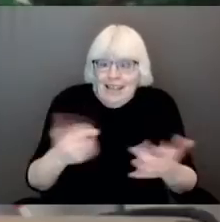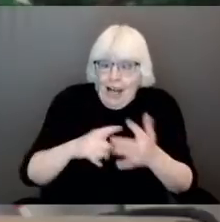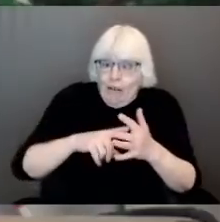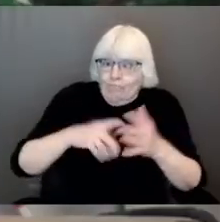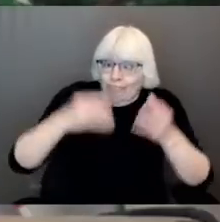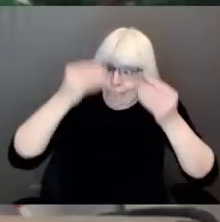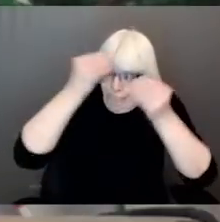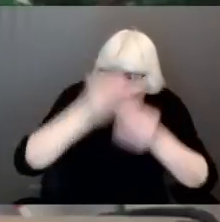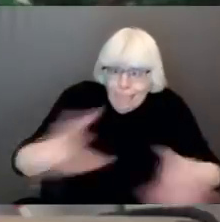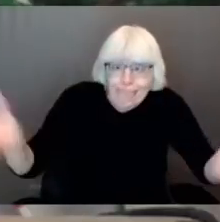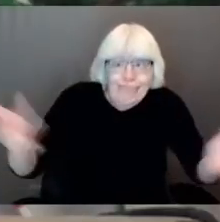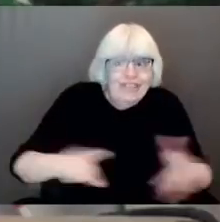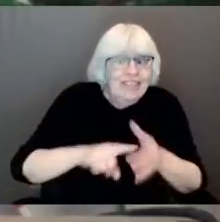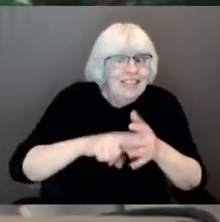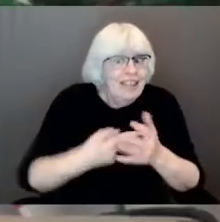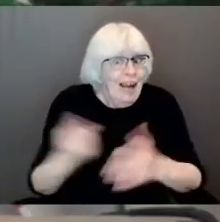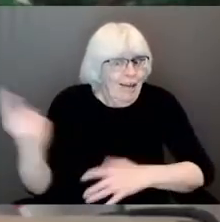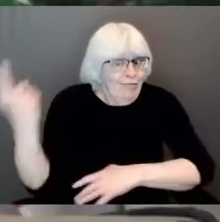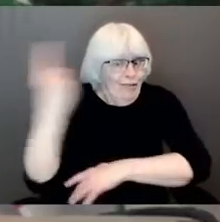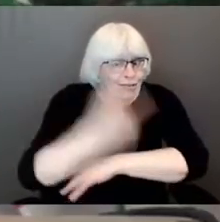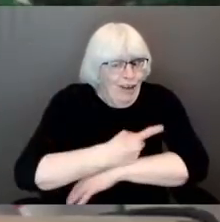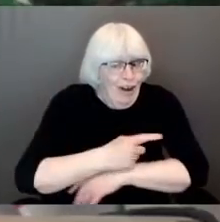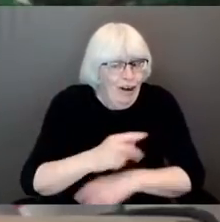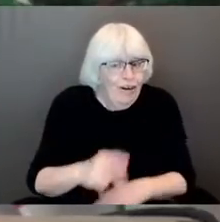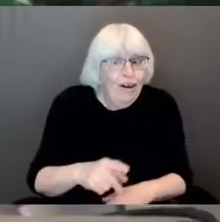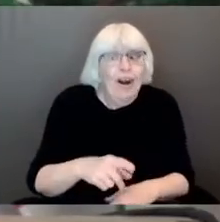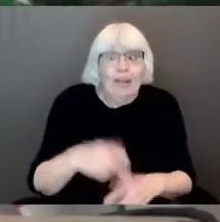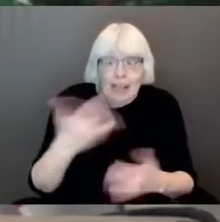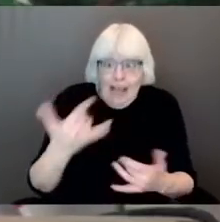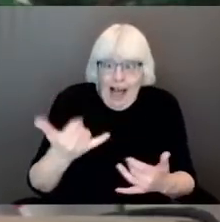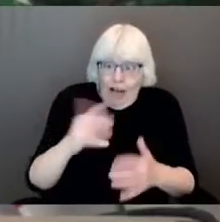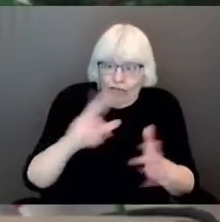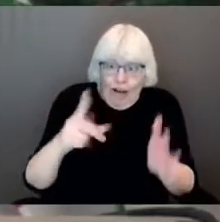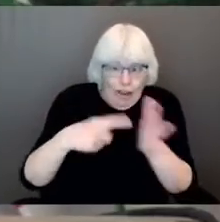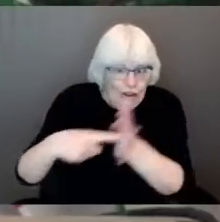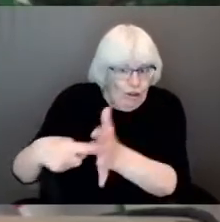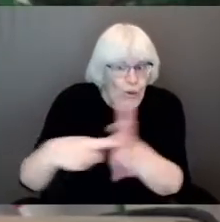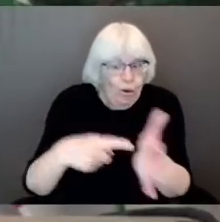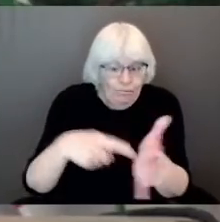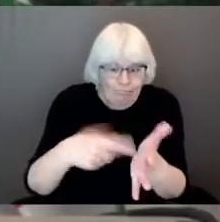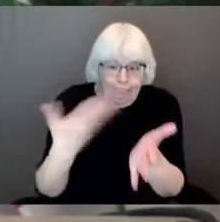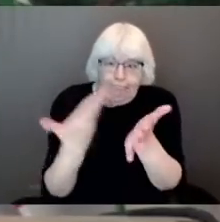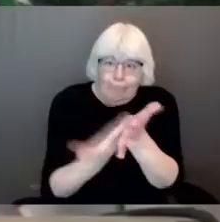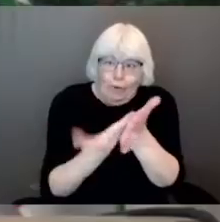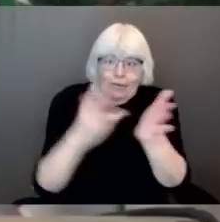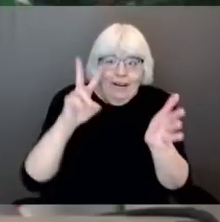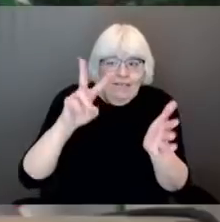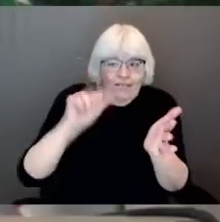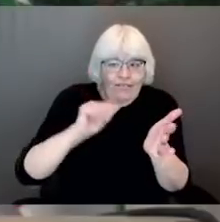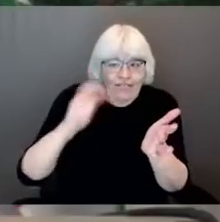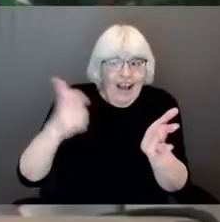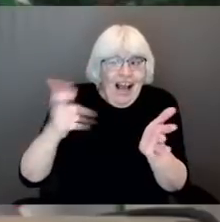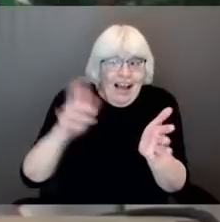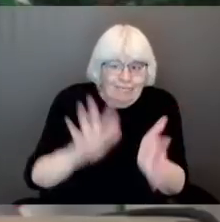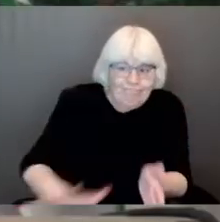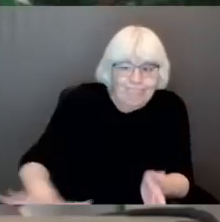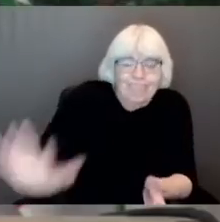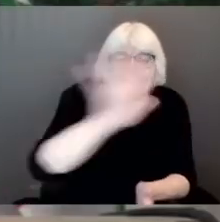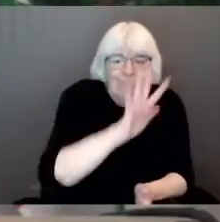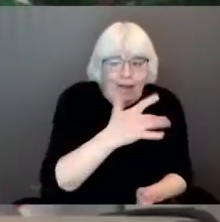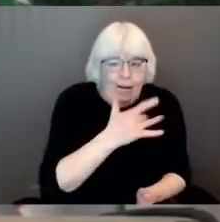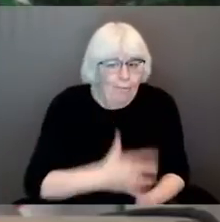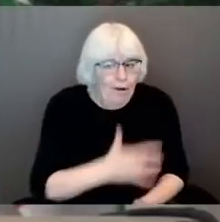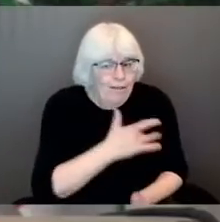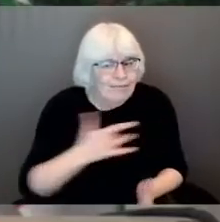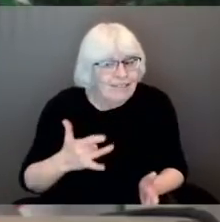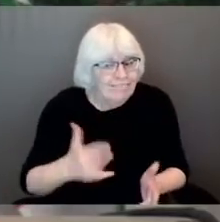Vax Pass is required in some settings across the province. I want to reiterate that we view this